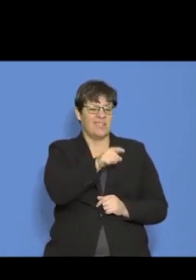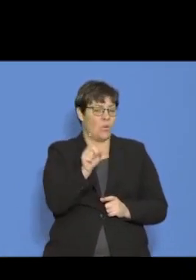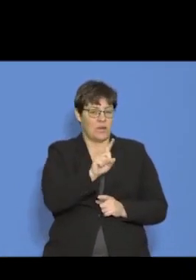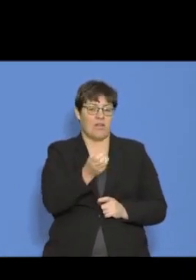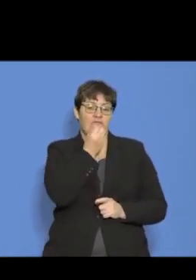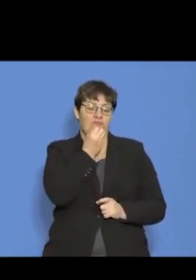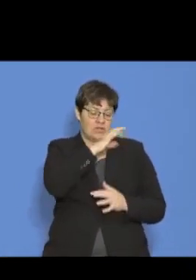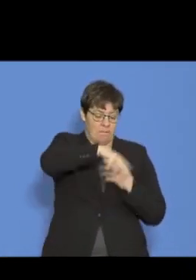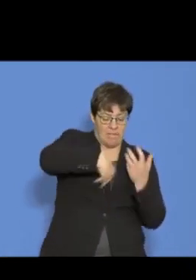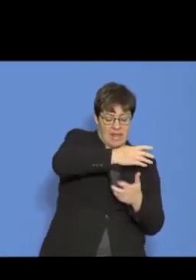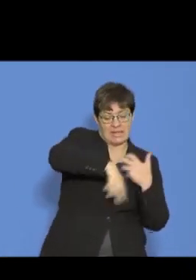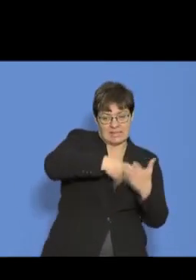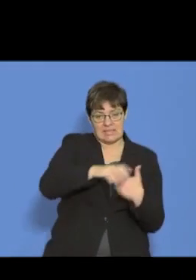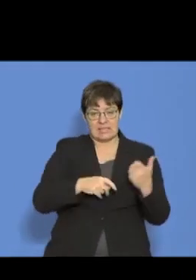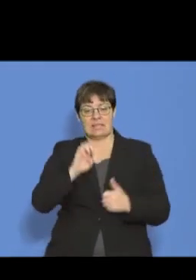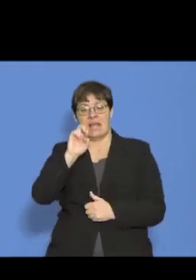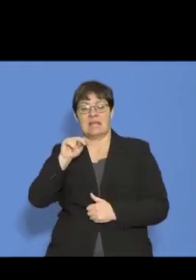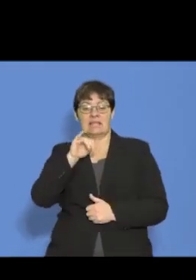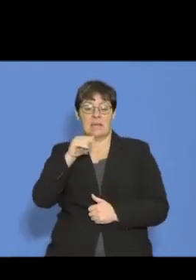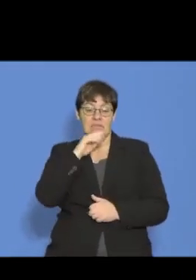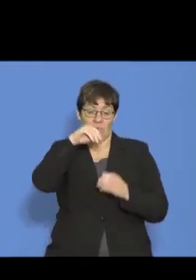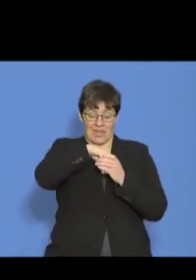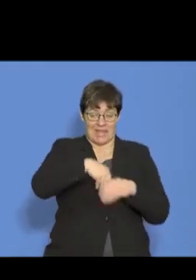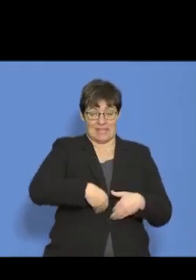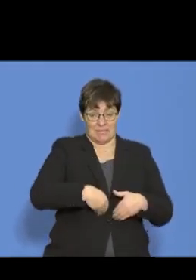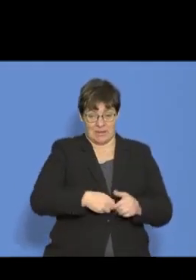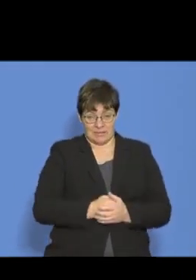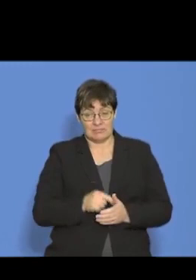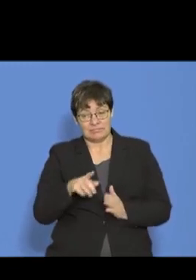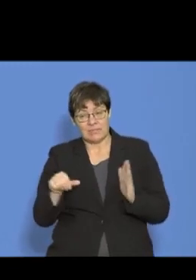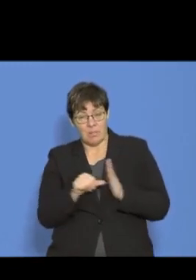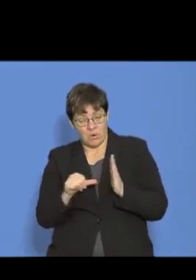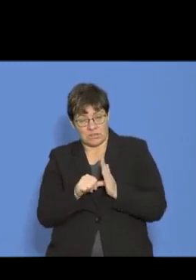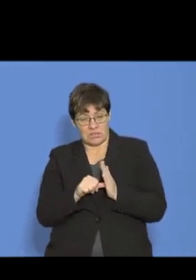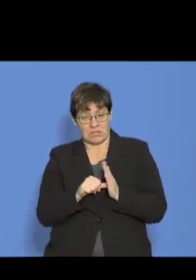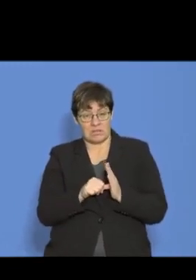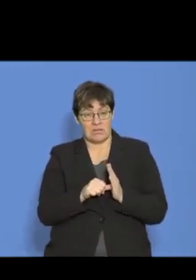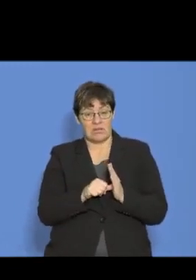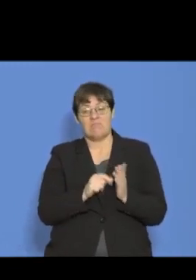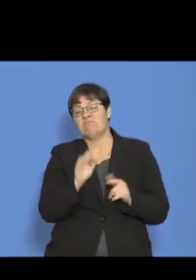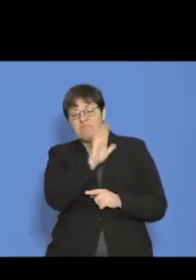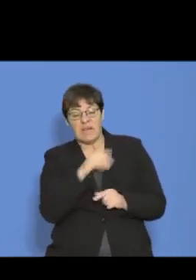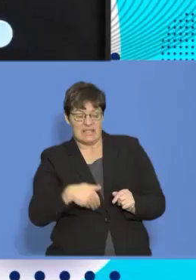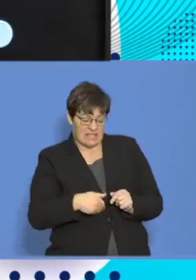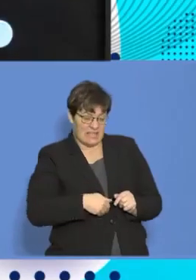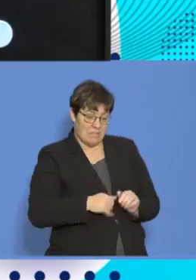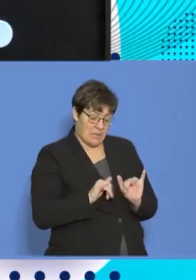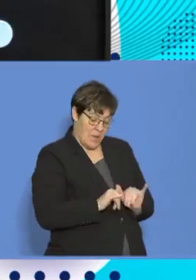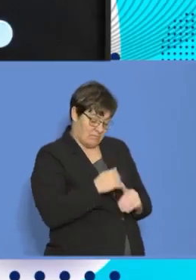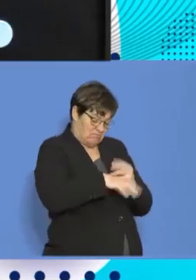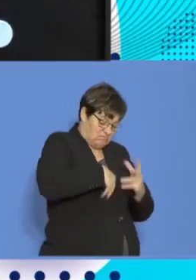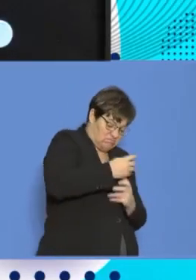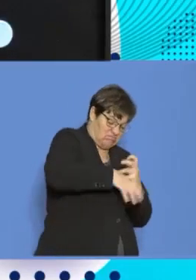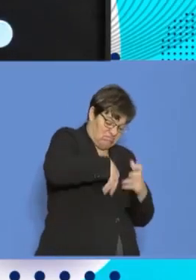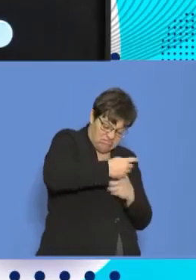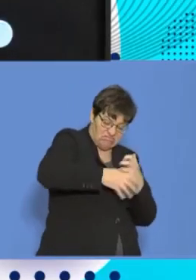the mixing of the food with the enzymes in the stomach. And that's an important process where the food spends quite a bit of time in